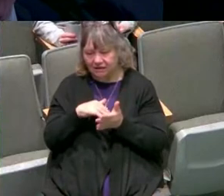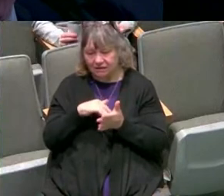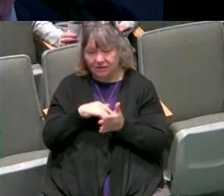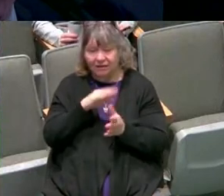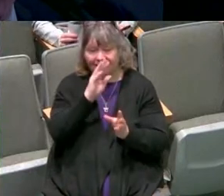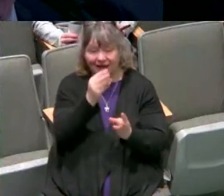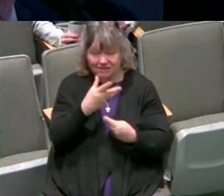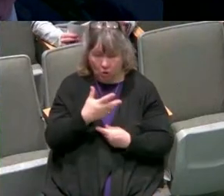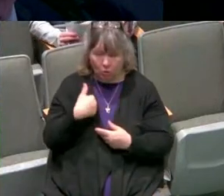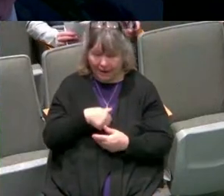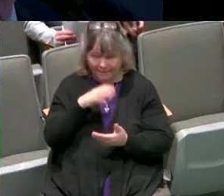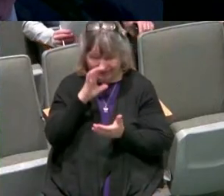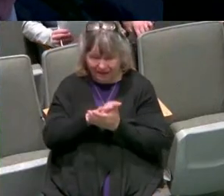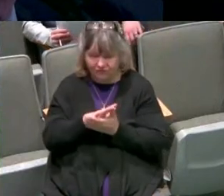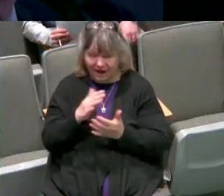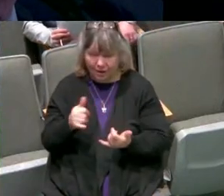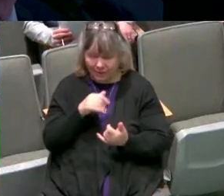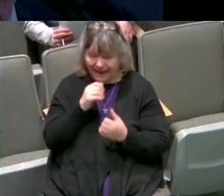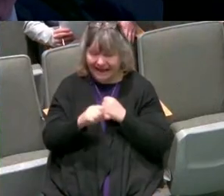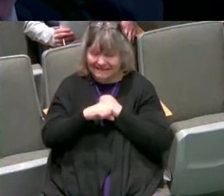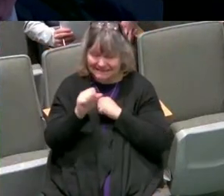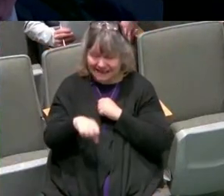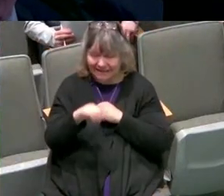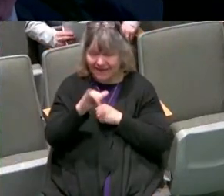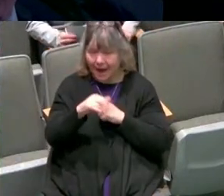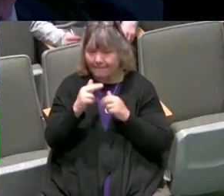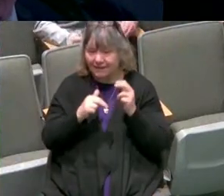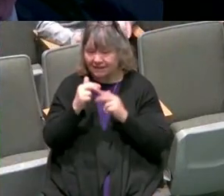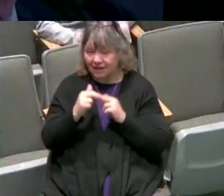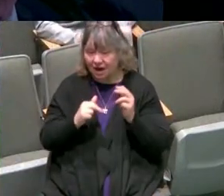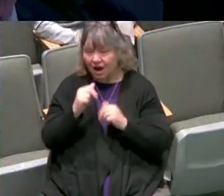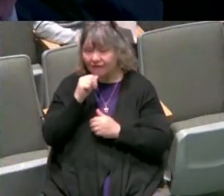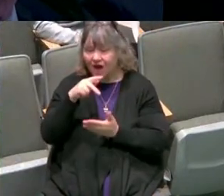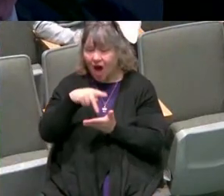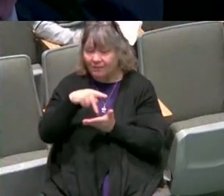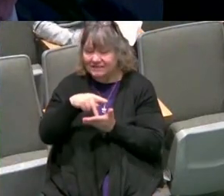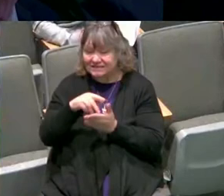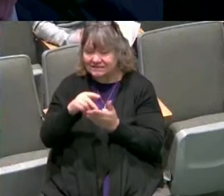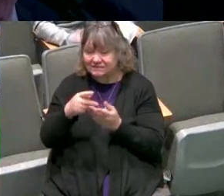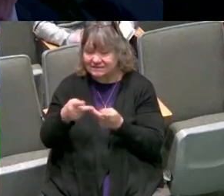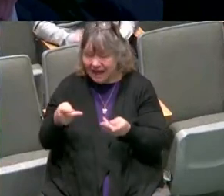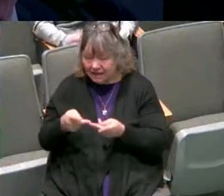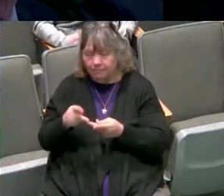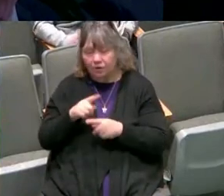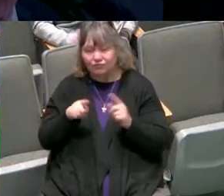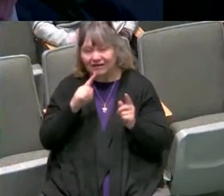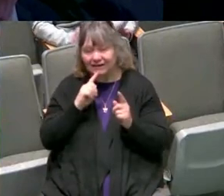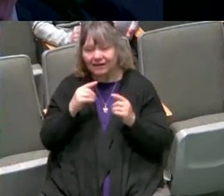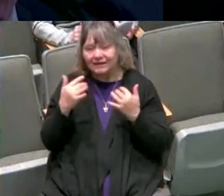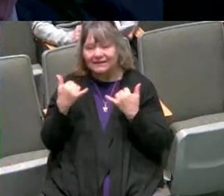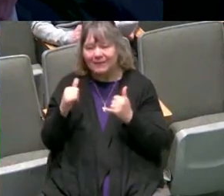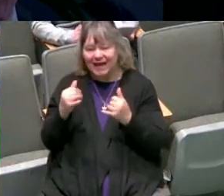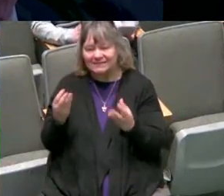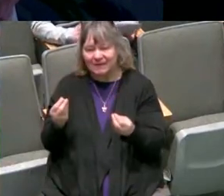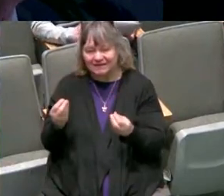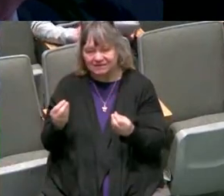let us know we believe right now we can extend that building on the Hopkins site the question is really place-based